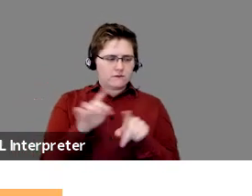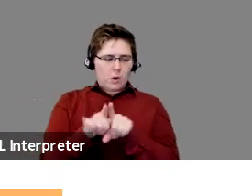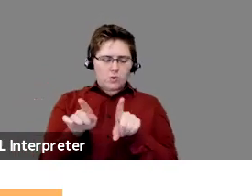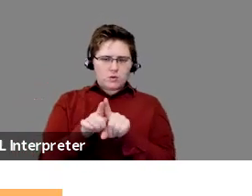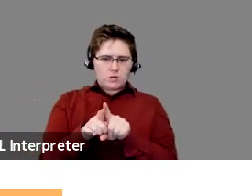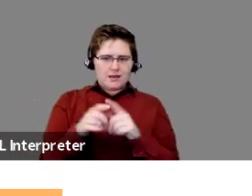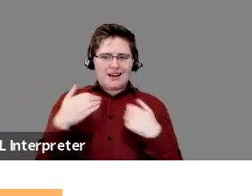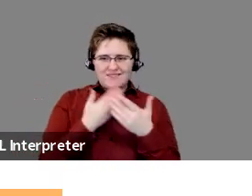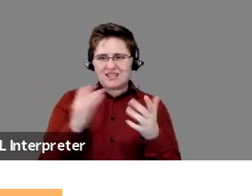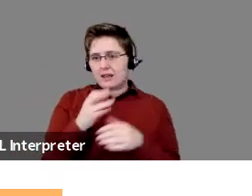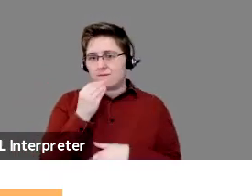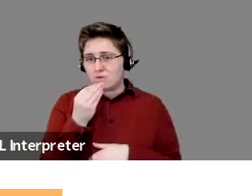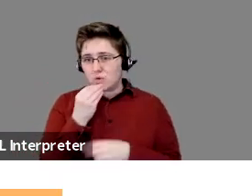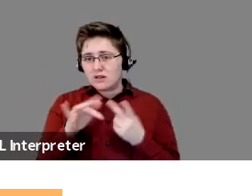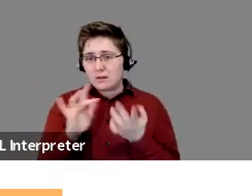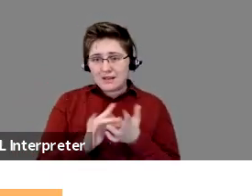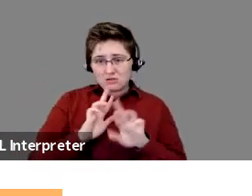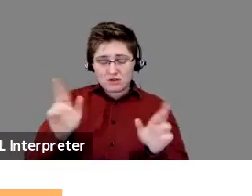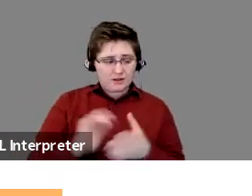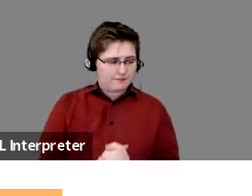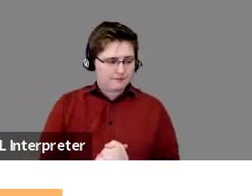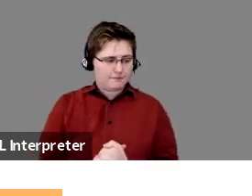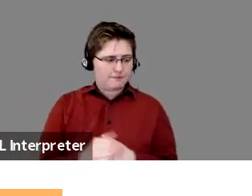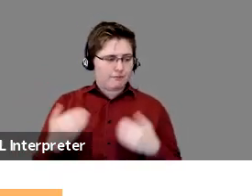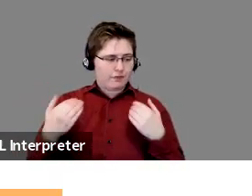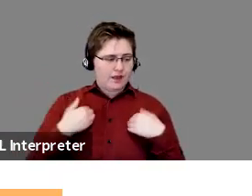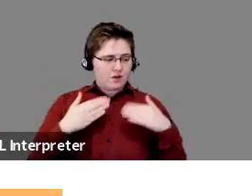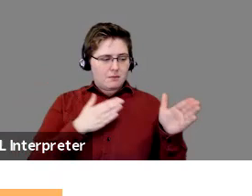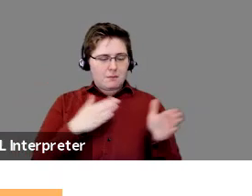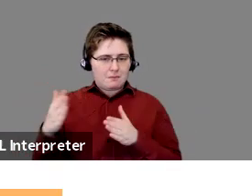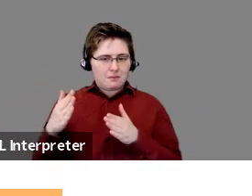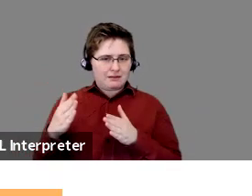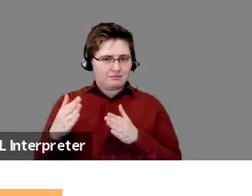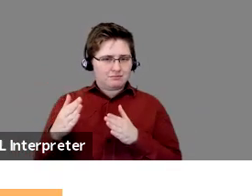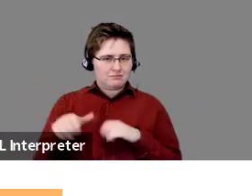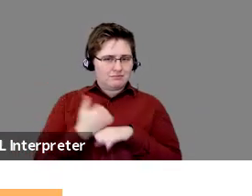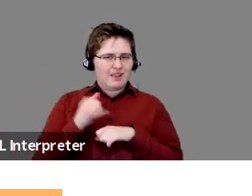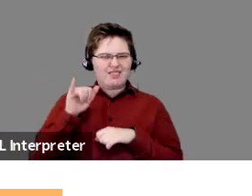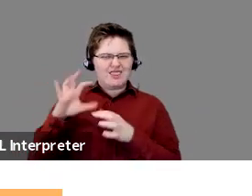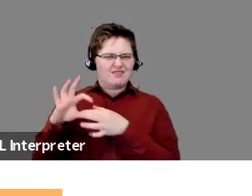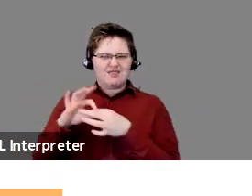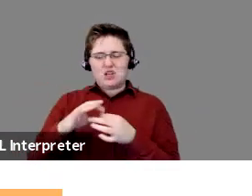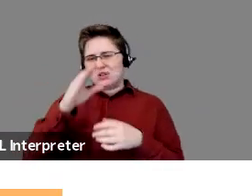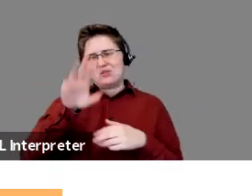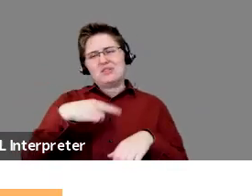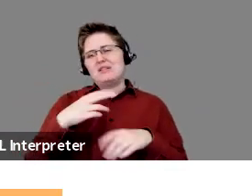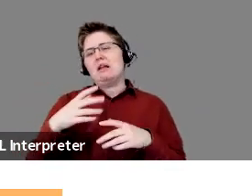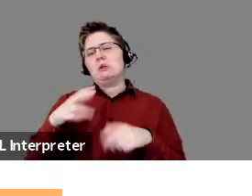having things like food and medicine. Have a plan. And so this one goes directly into kind of your traditional